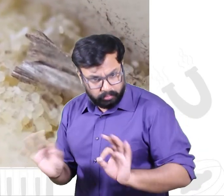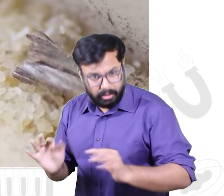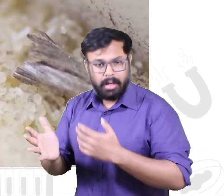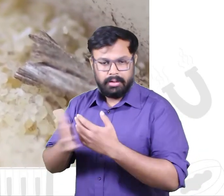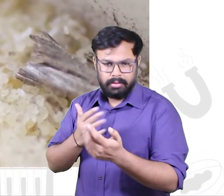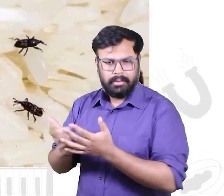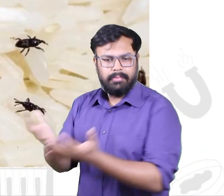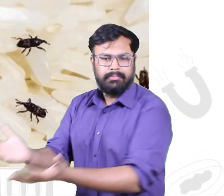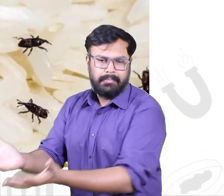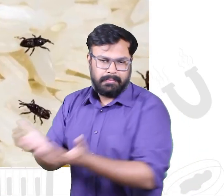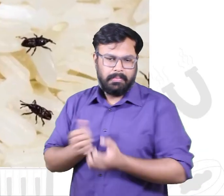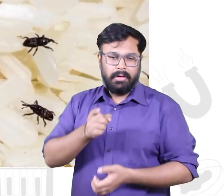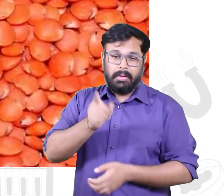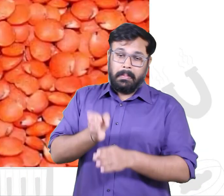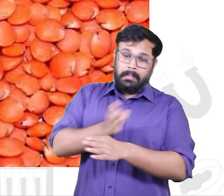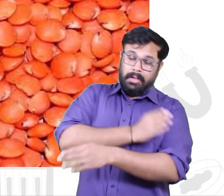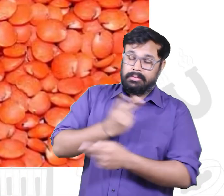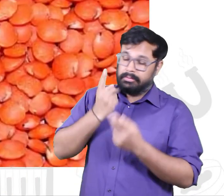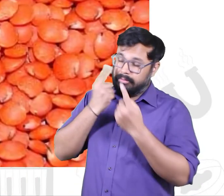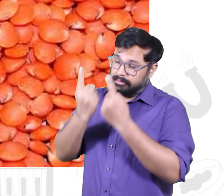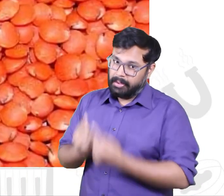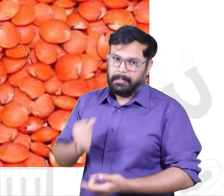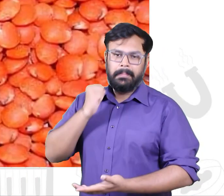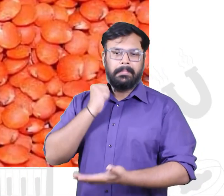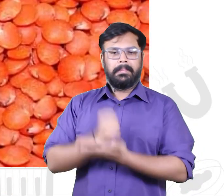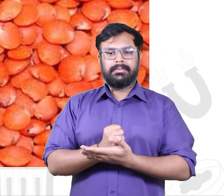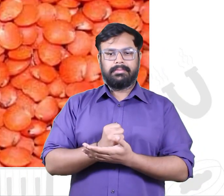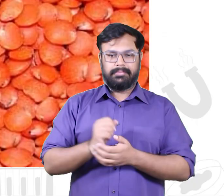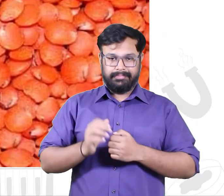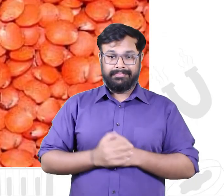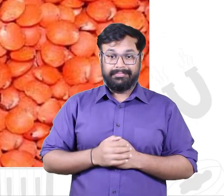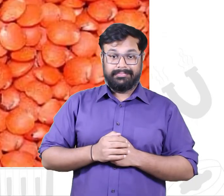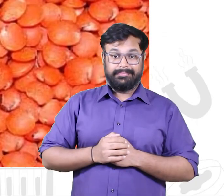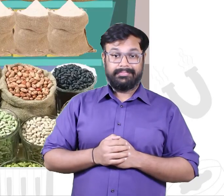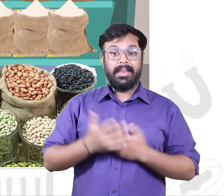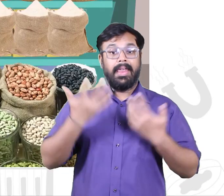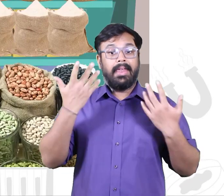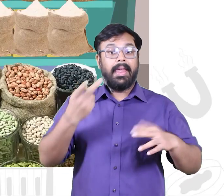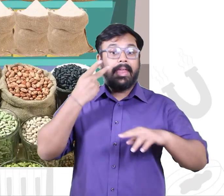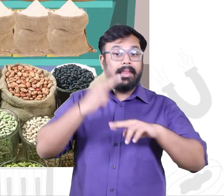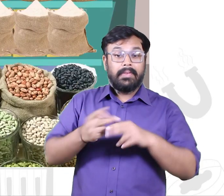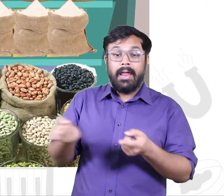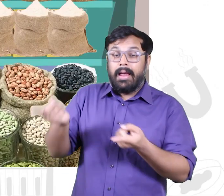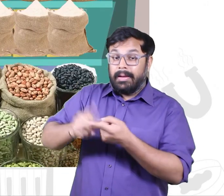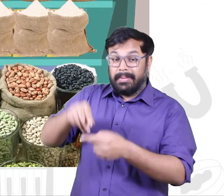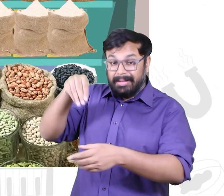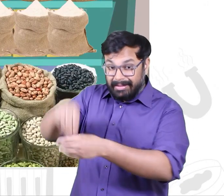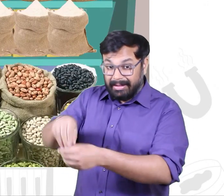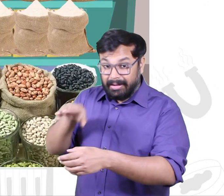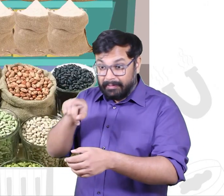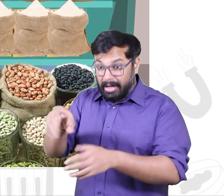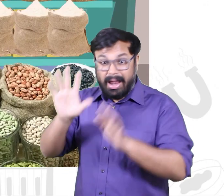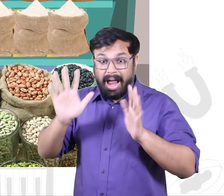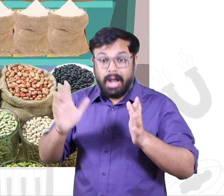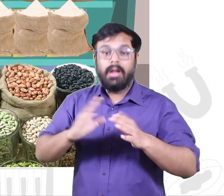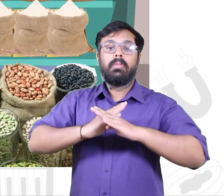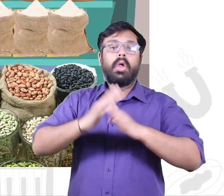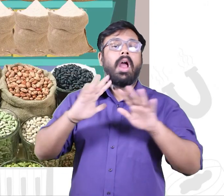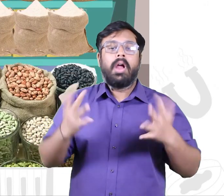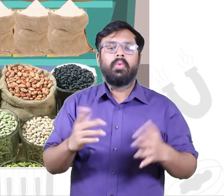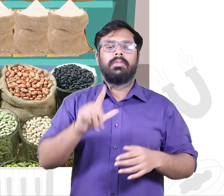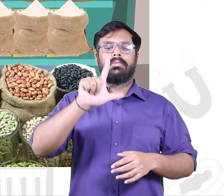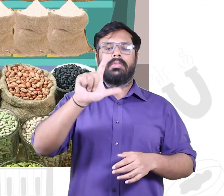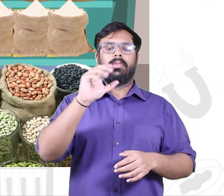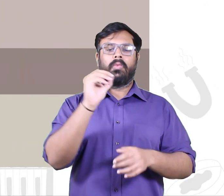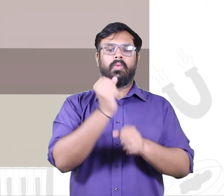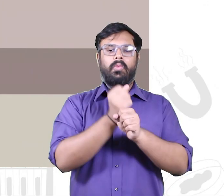are no insects or worms in the semolina. Also, please check that the rice and dal are not infested with fungus. If that's the case, then it means